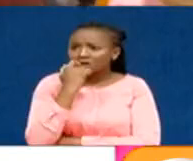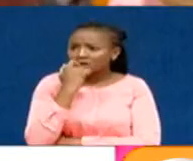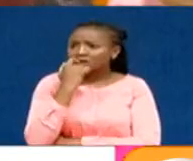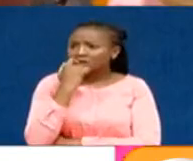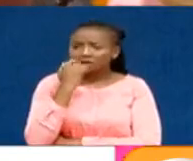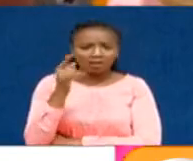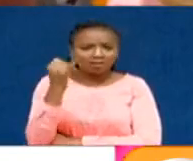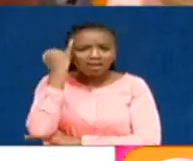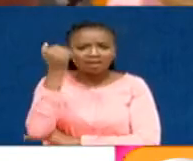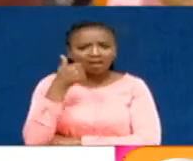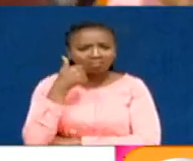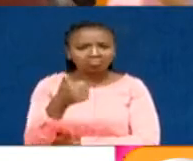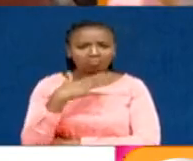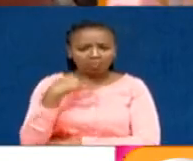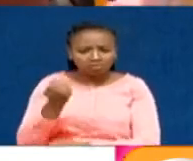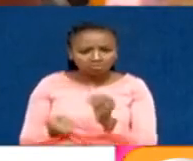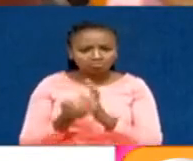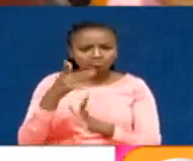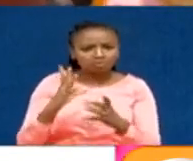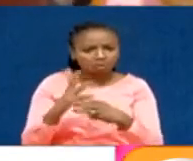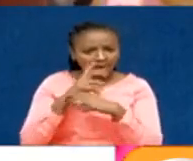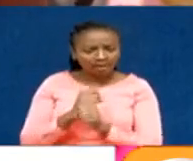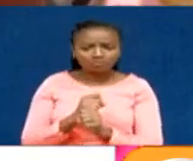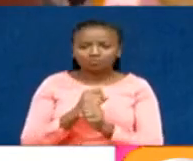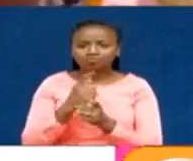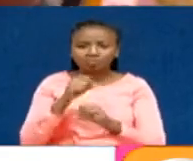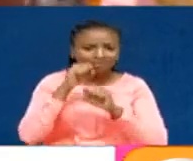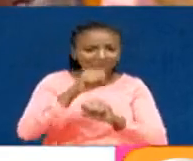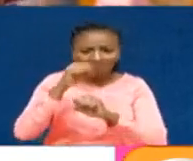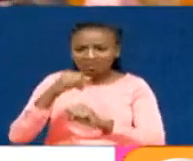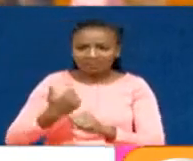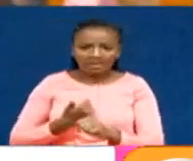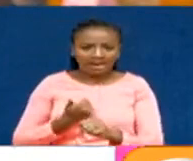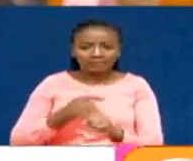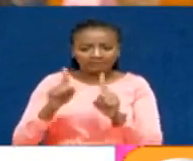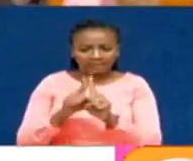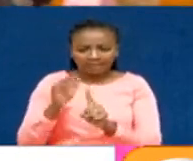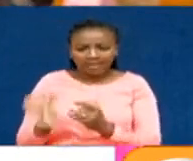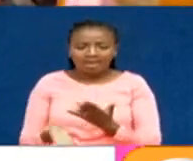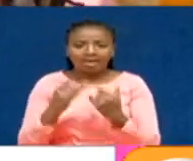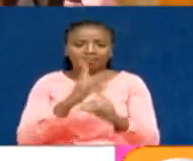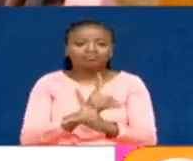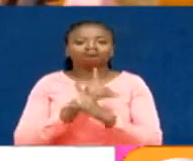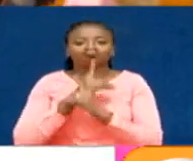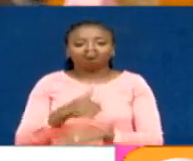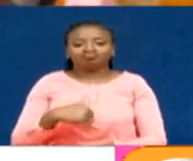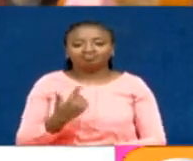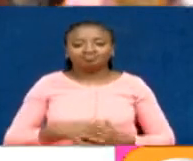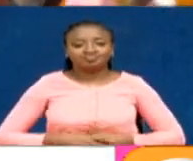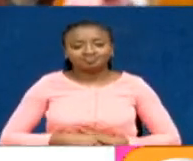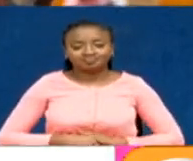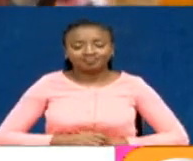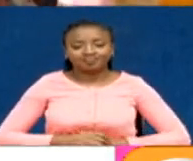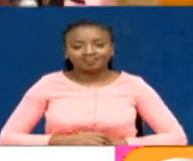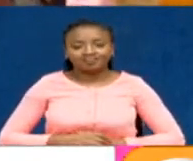with Box Girls as an organization that will be using boxing as a tool to give the girls the voice,